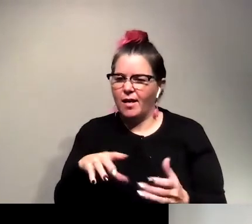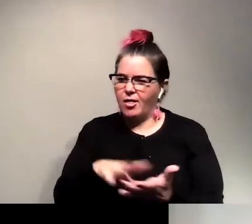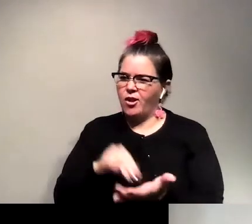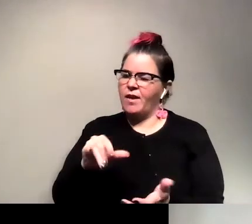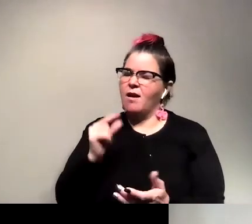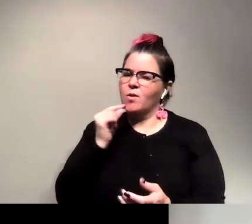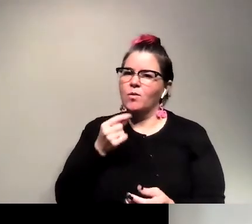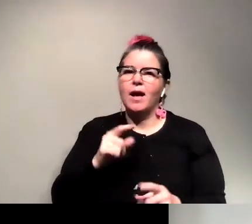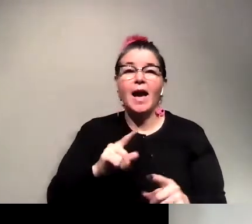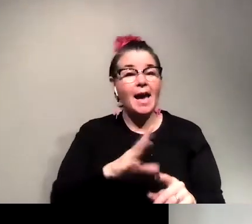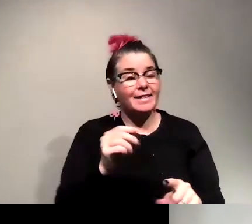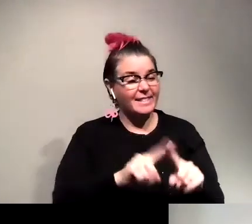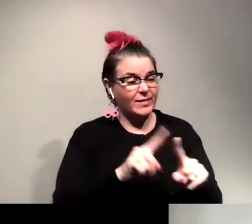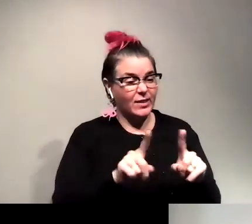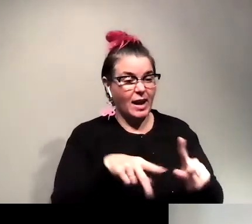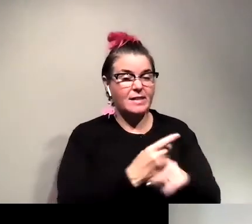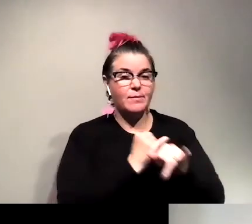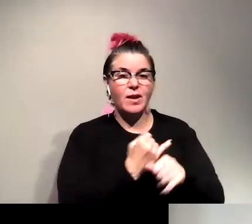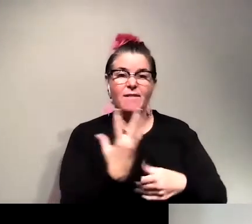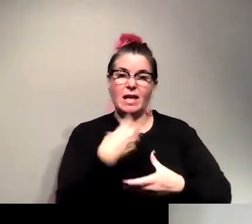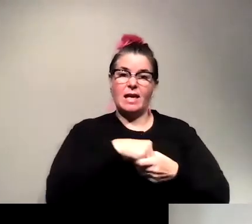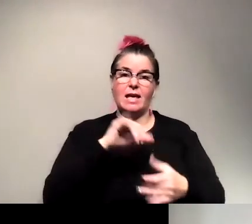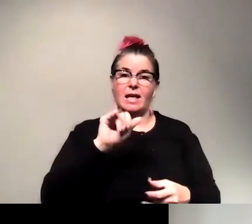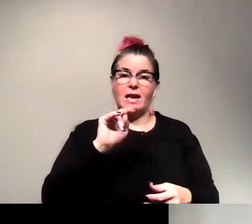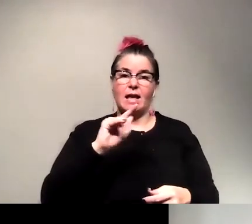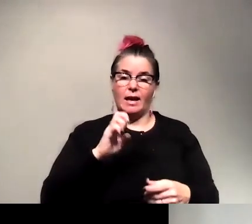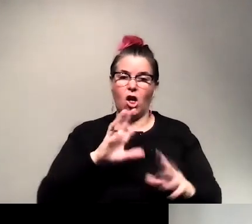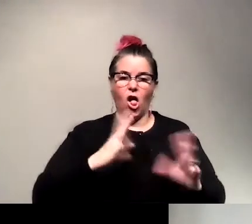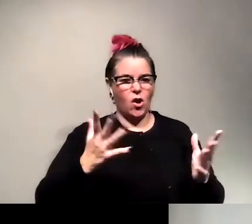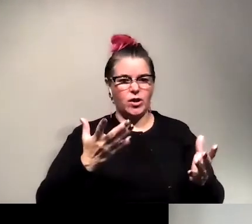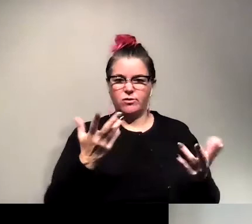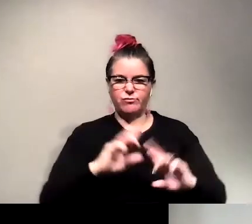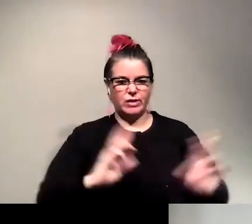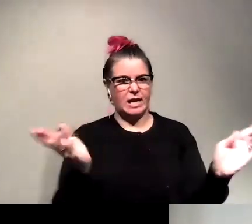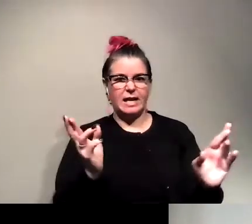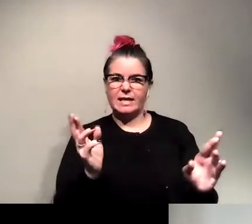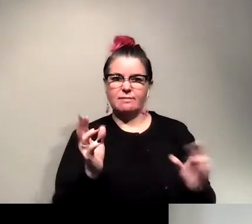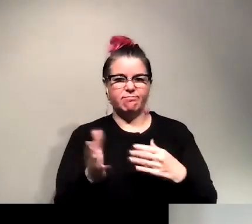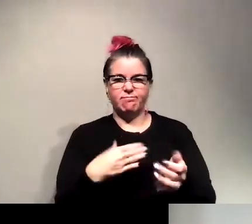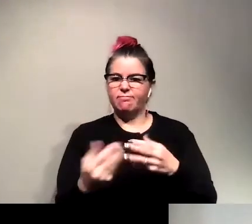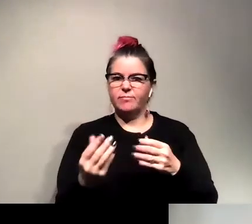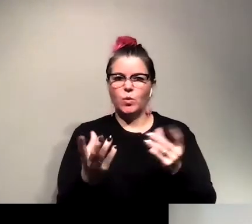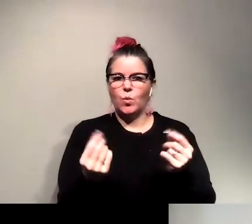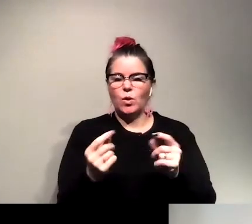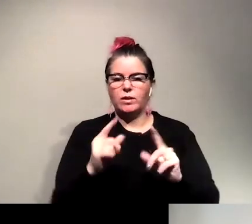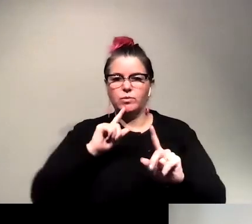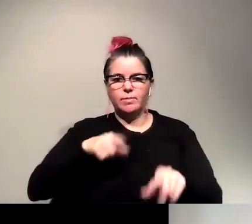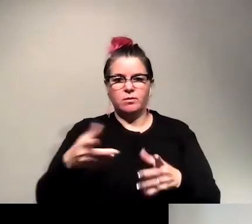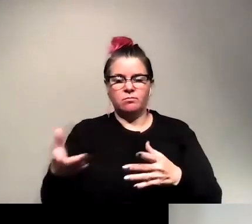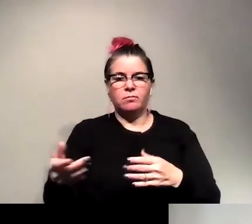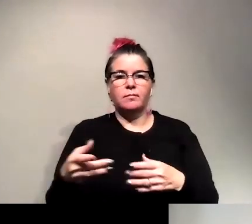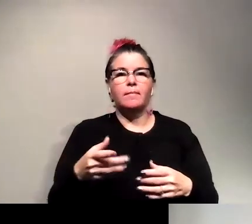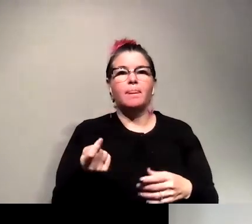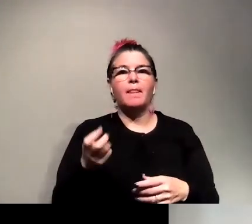different types of immunity. There's like innate immunity, which is the immunity that a plant already has regardless of the pathogen or the thing that it's responding to. And then there's